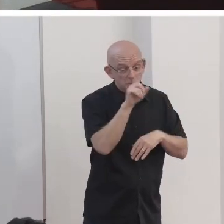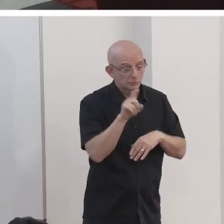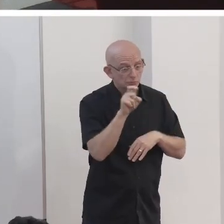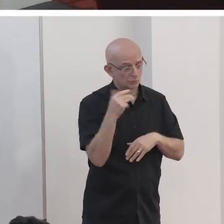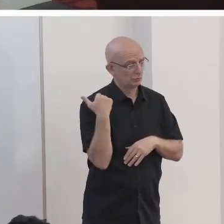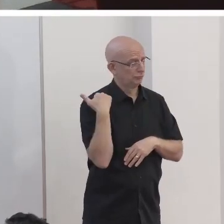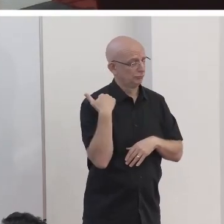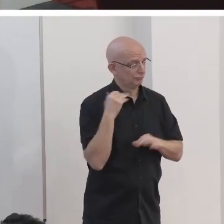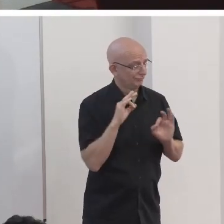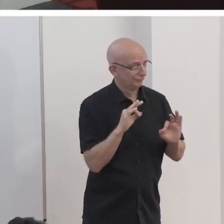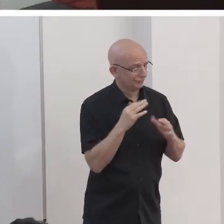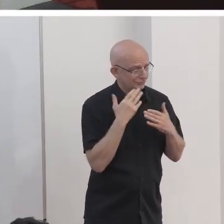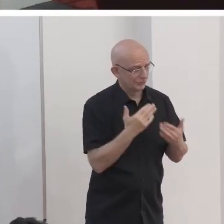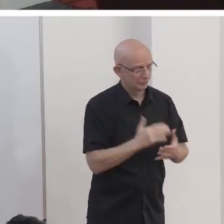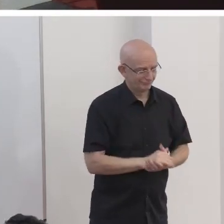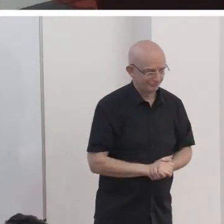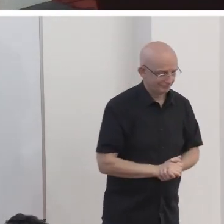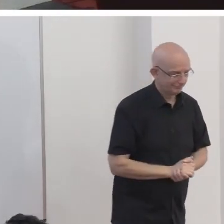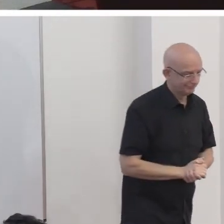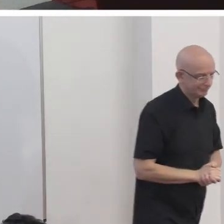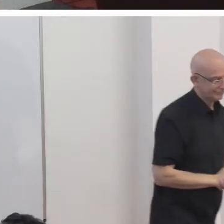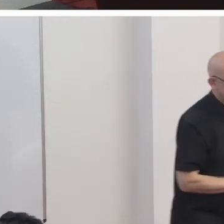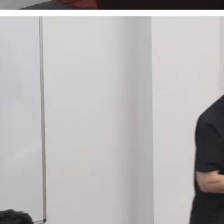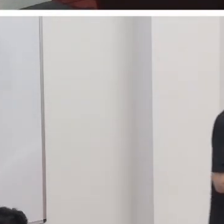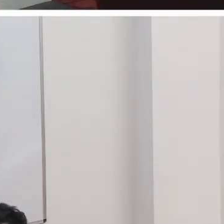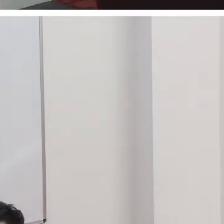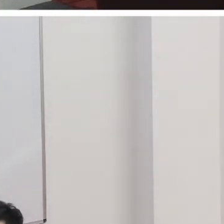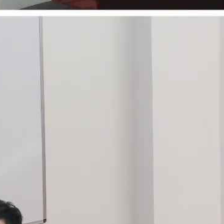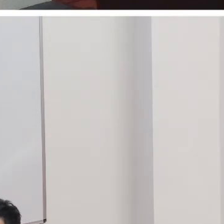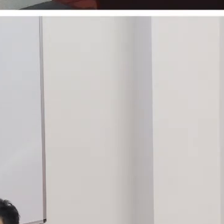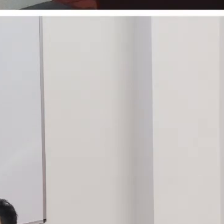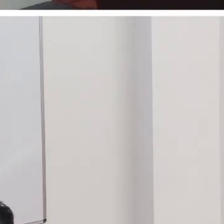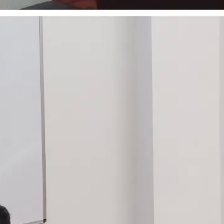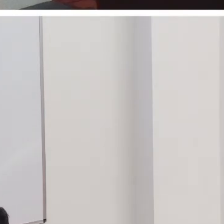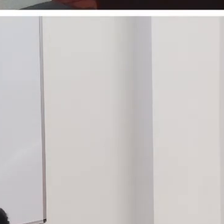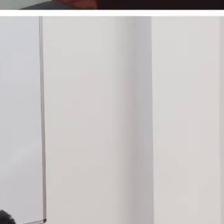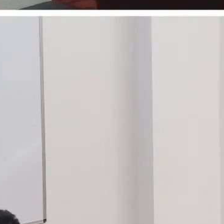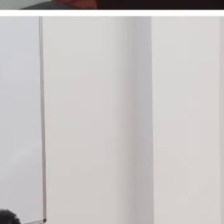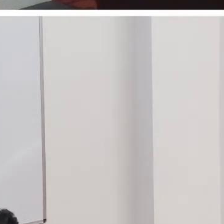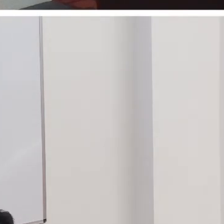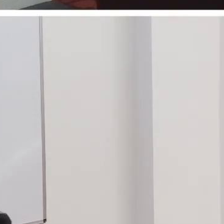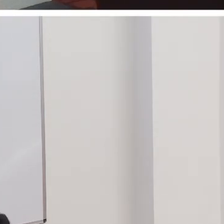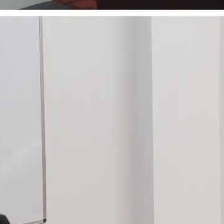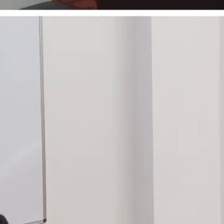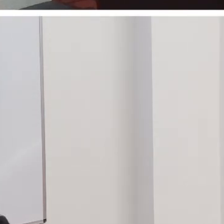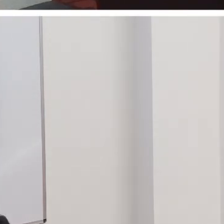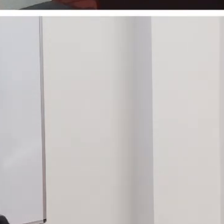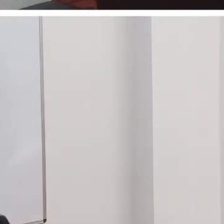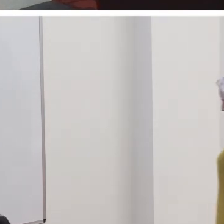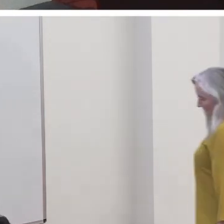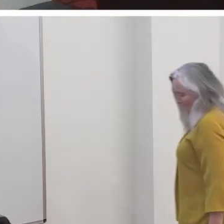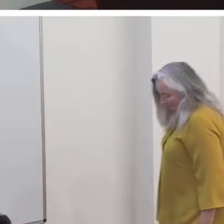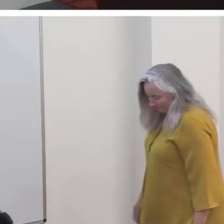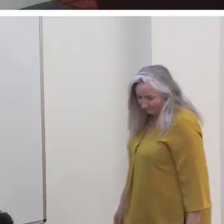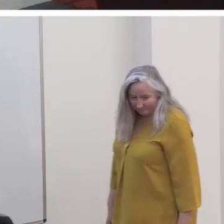Sorry. Thanks very much, Sita. I think we'll take questions at the end. That was really wonderful. Our next, actually, I meant to ask